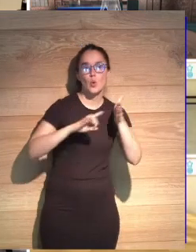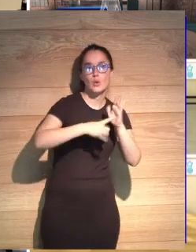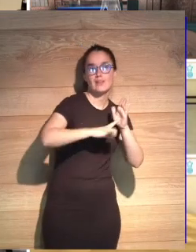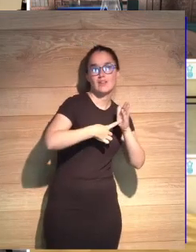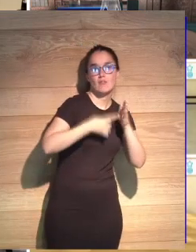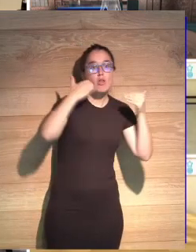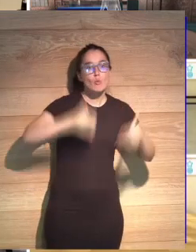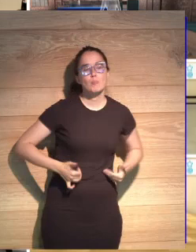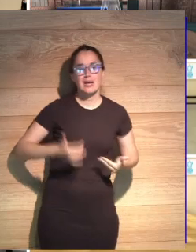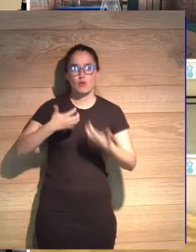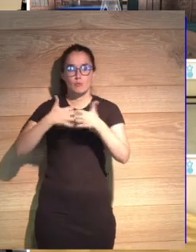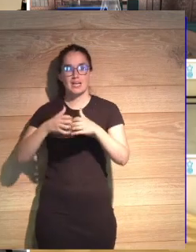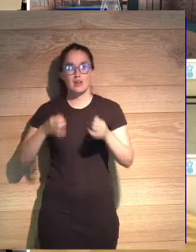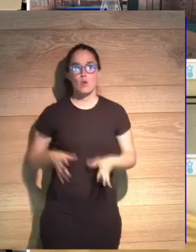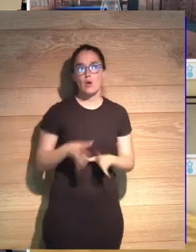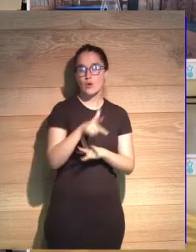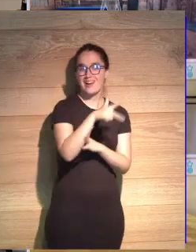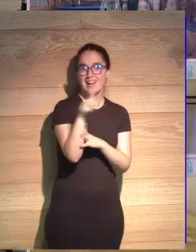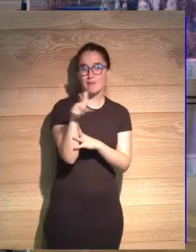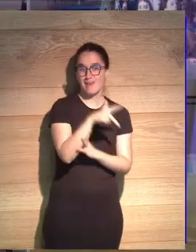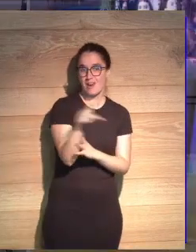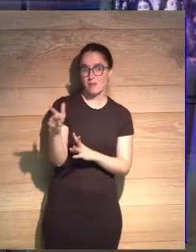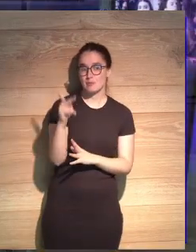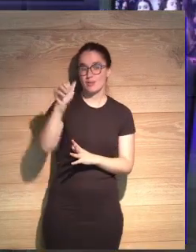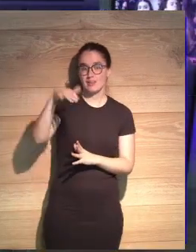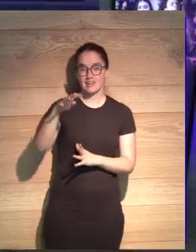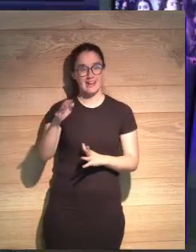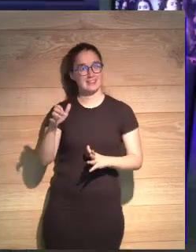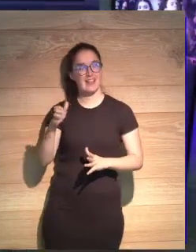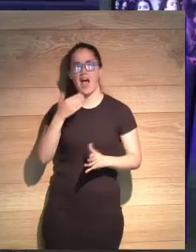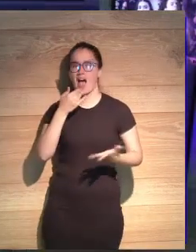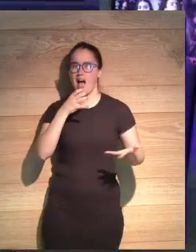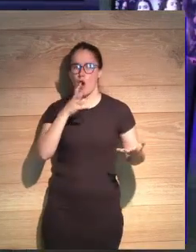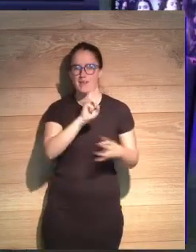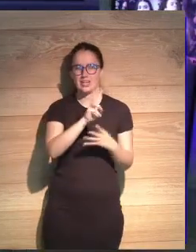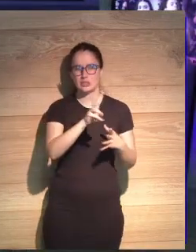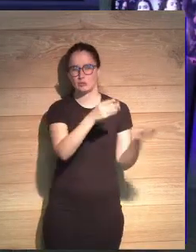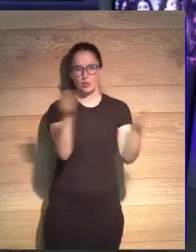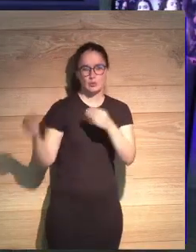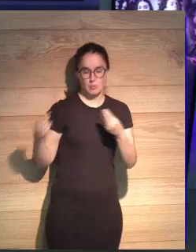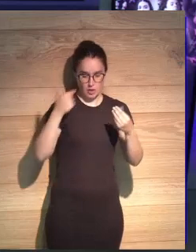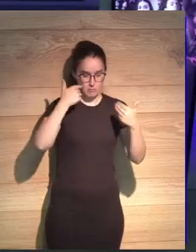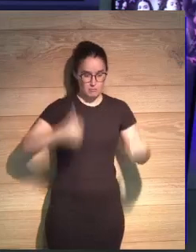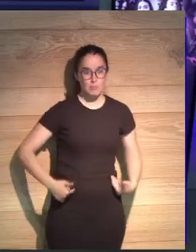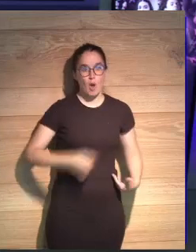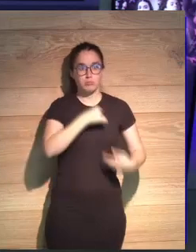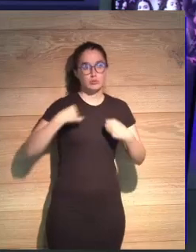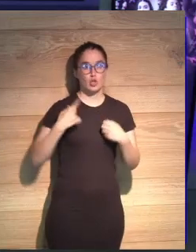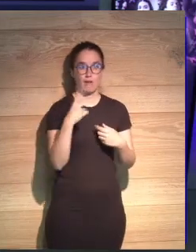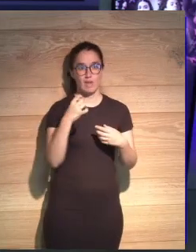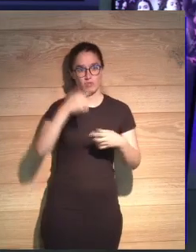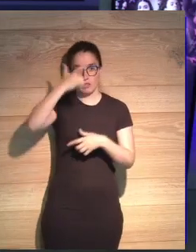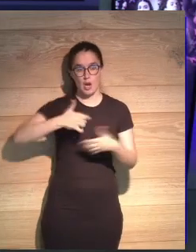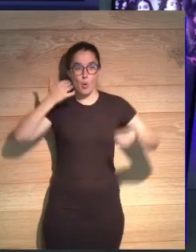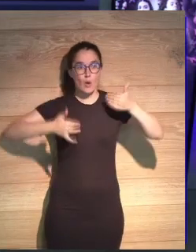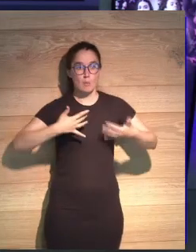of to capture movement, a machine like the Kinect, there are different